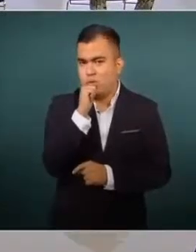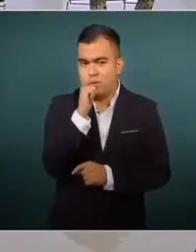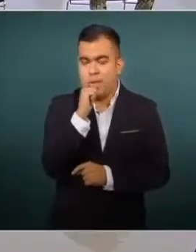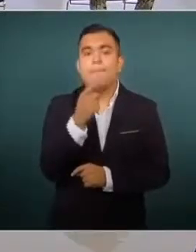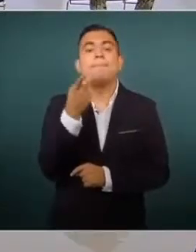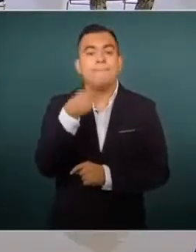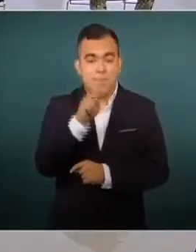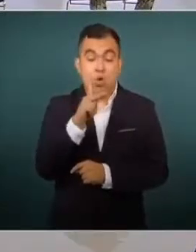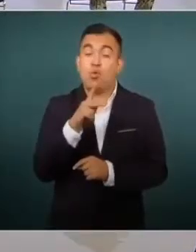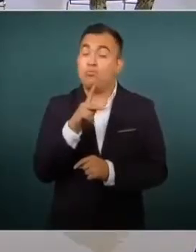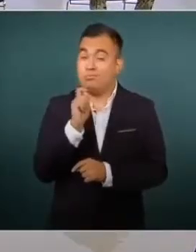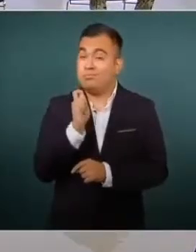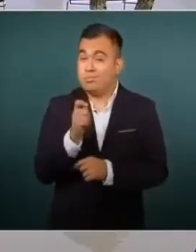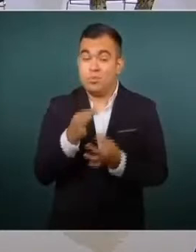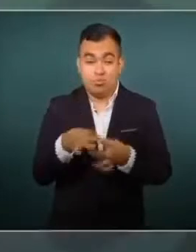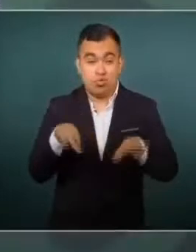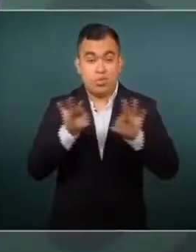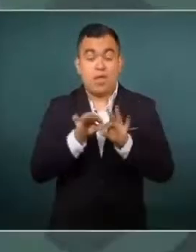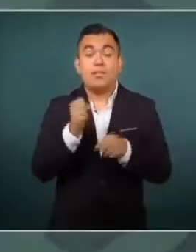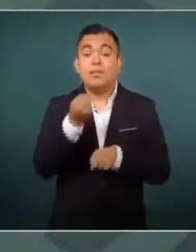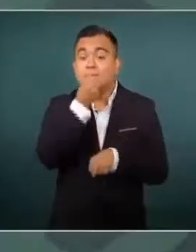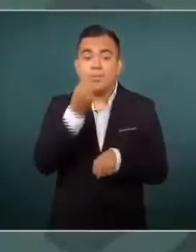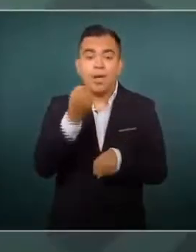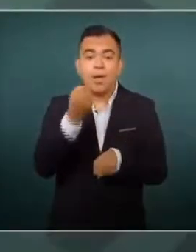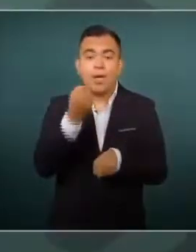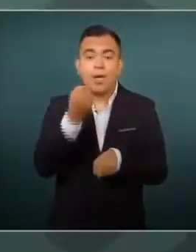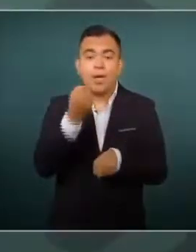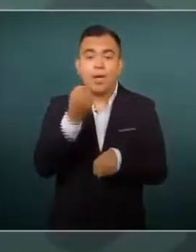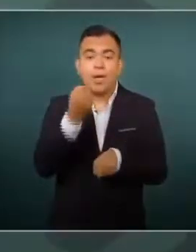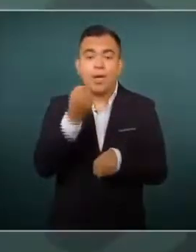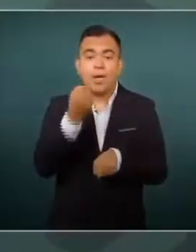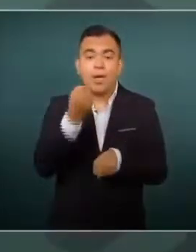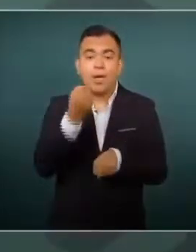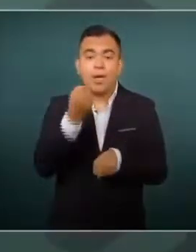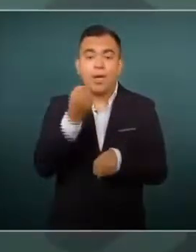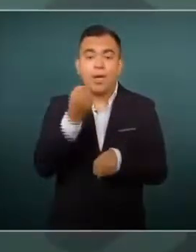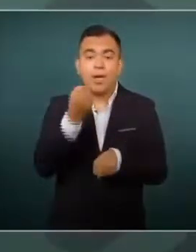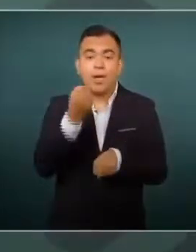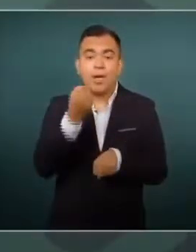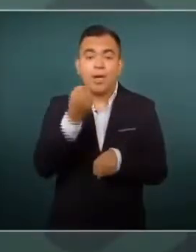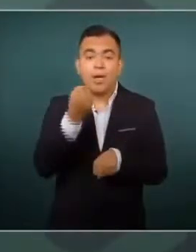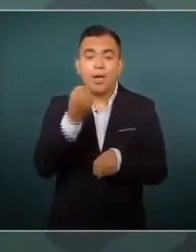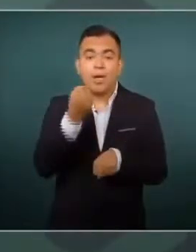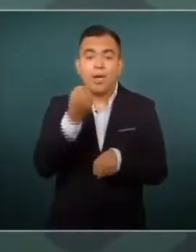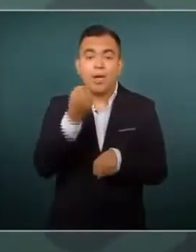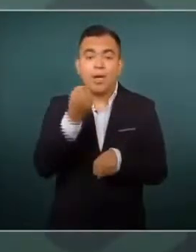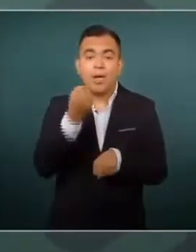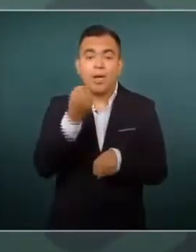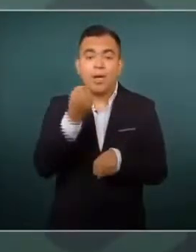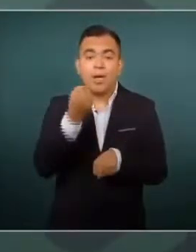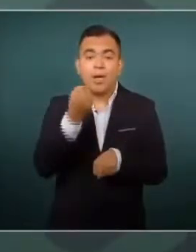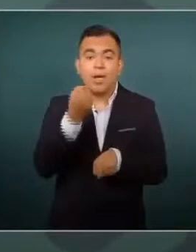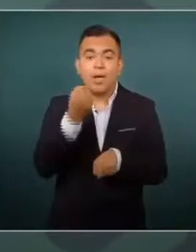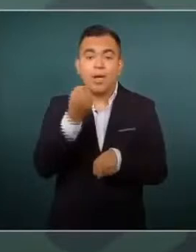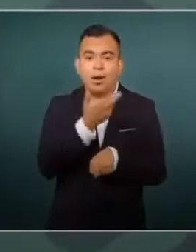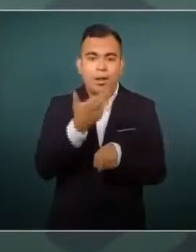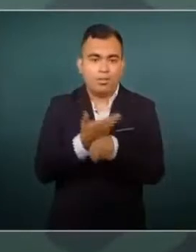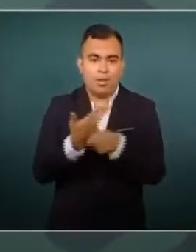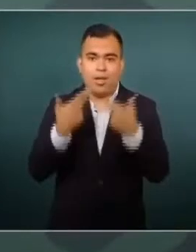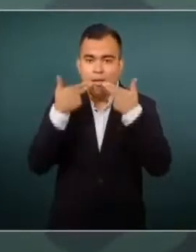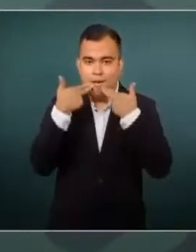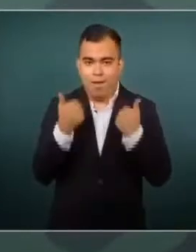que con la Secretaría de Hacienda, porque se ha especulado, because the Secretary of the Treasury, as it has been